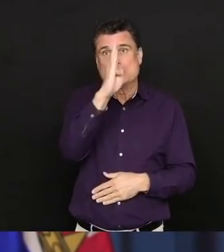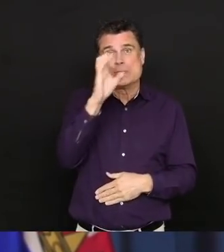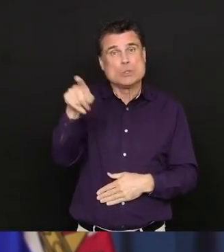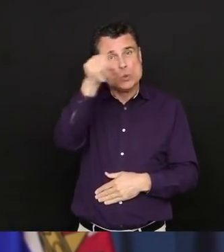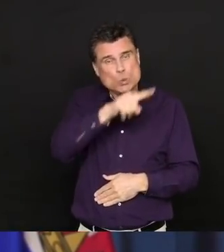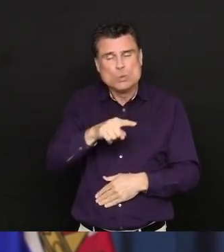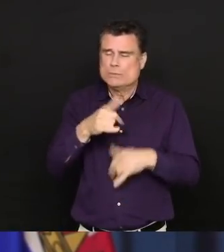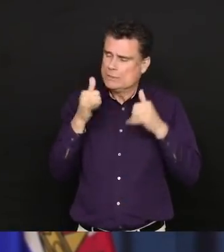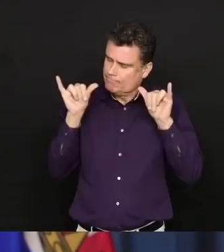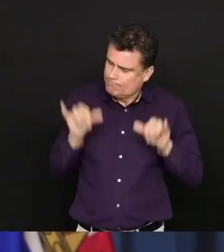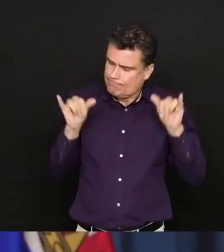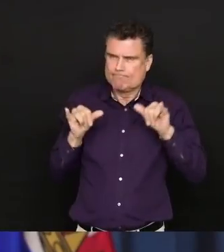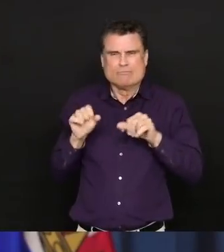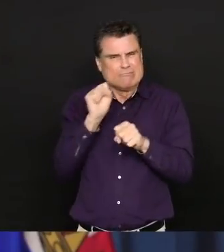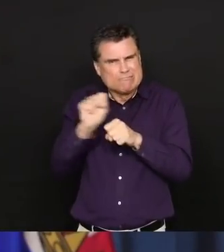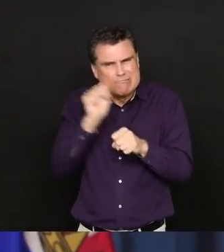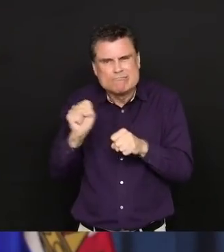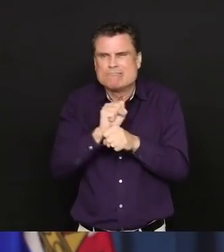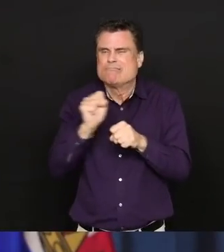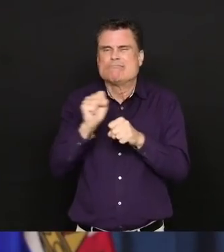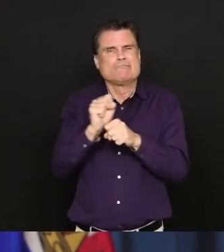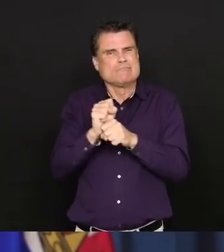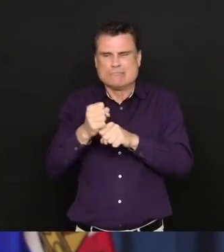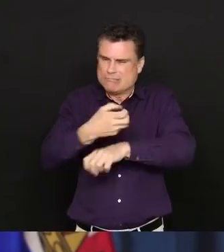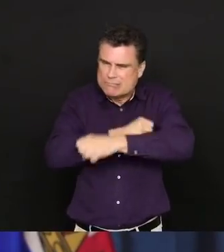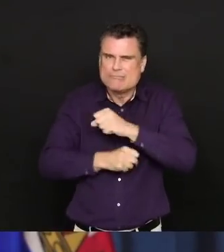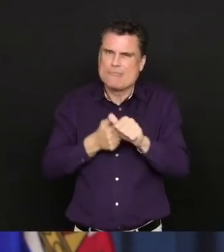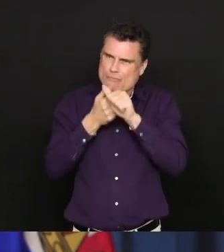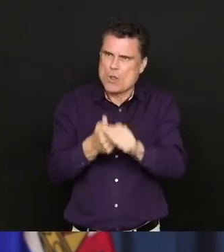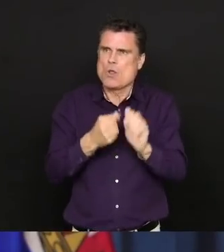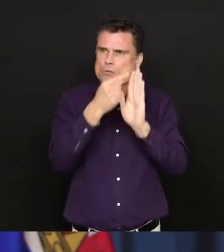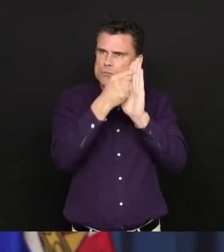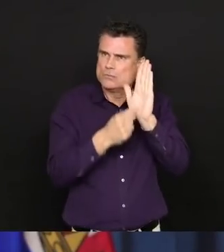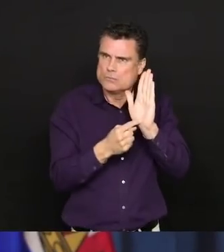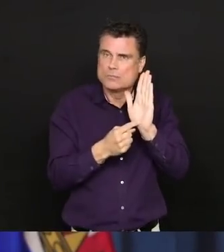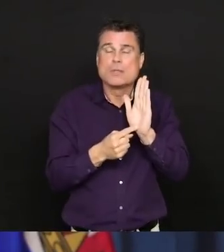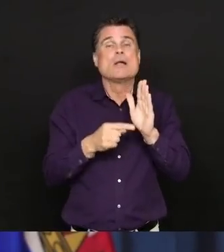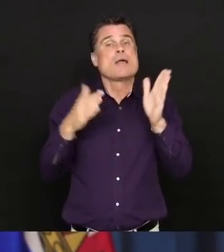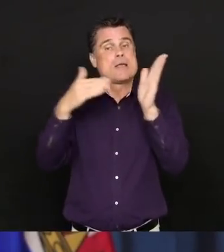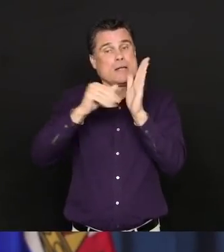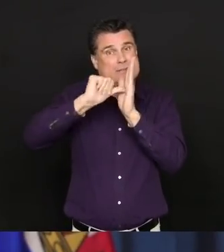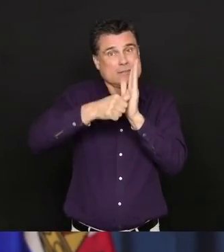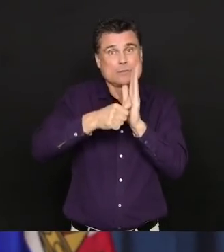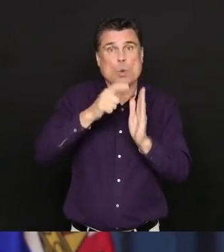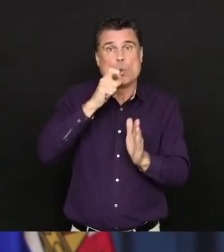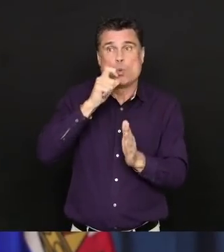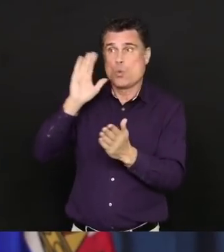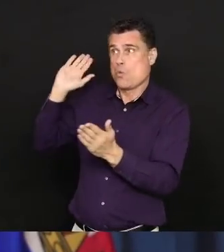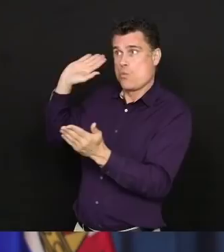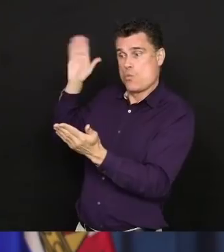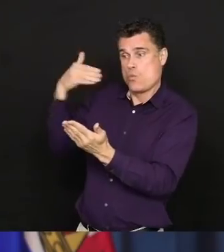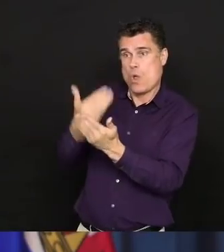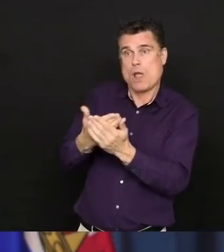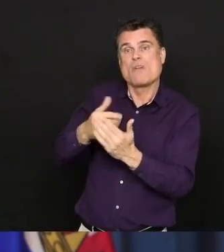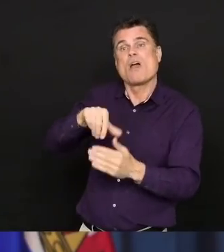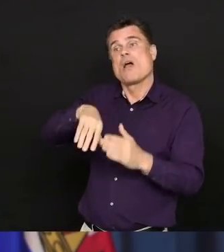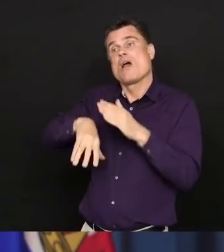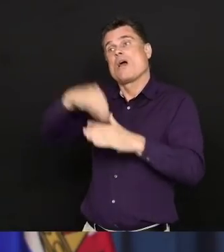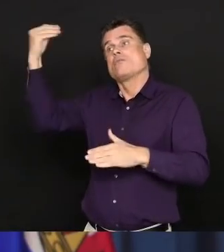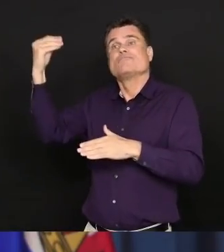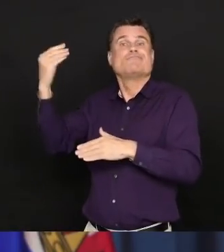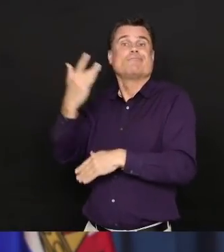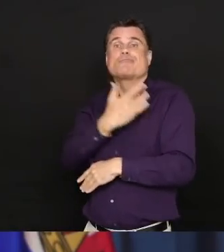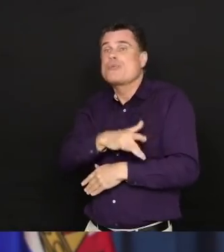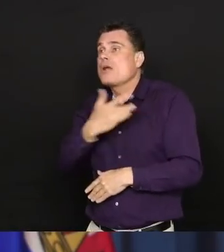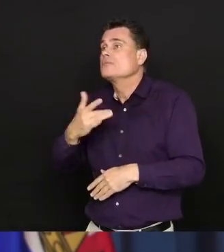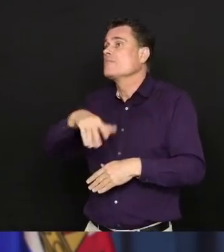come to British Columbia, come to Canada from outside of the country, that the Quarantine Act measures are put in place effectively. Those efforts